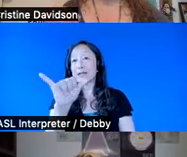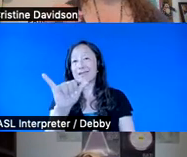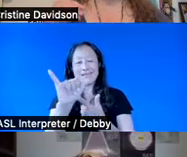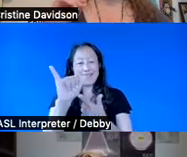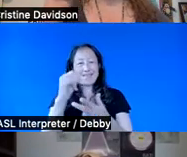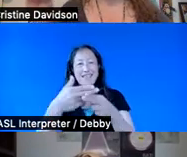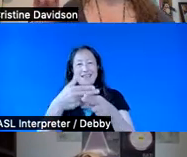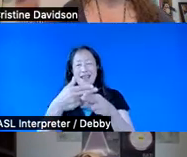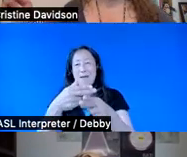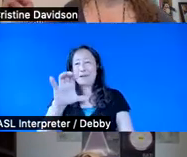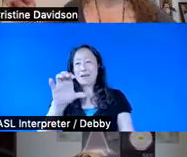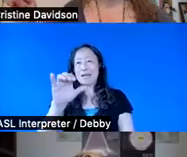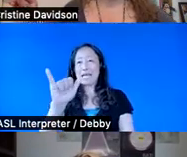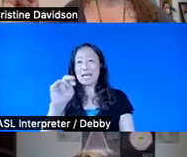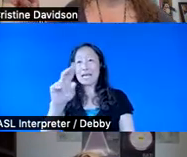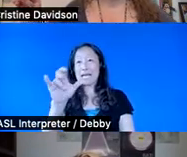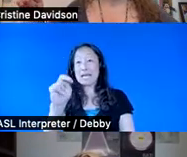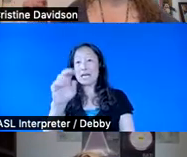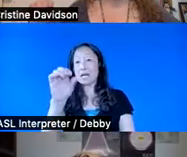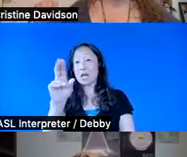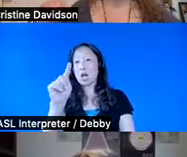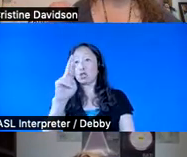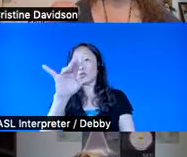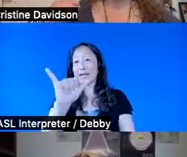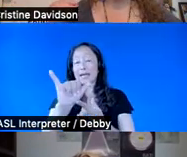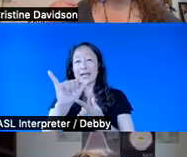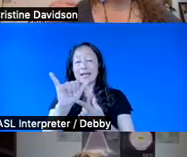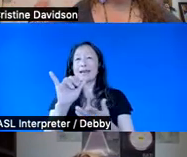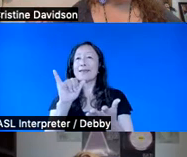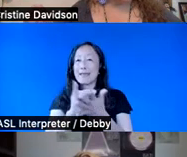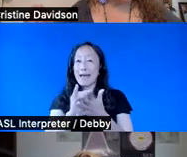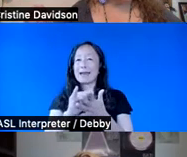is used in the federal policies, right? So it is it's